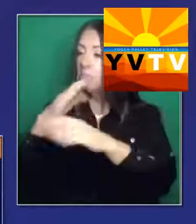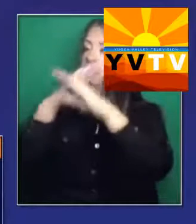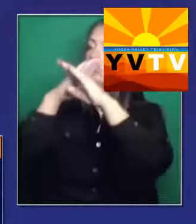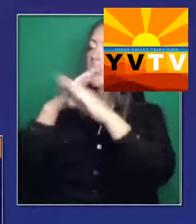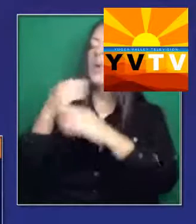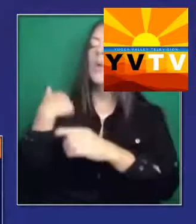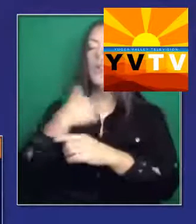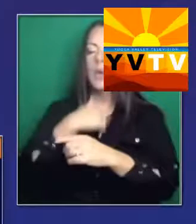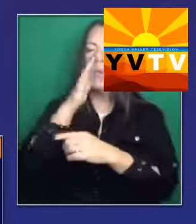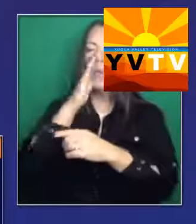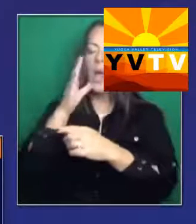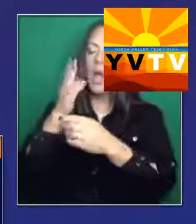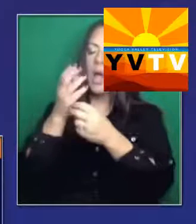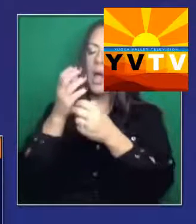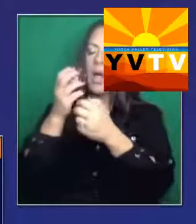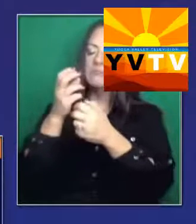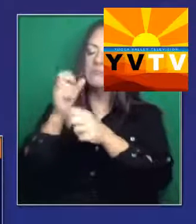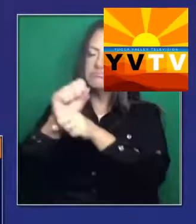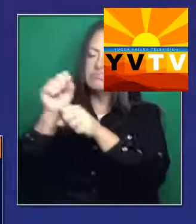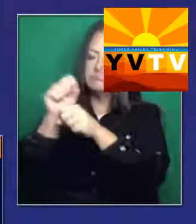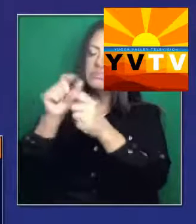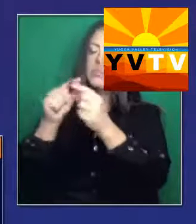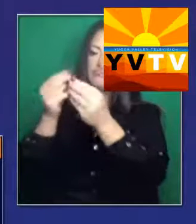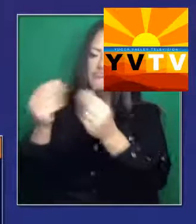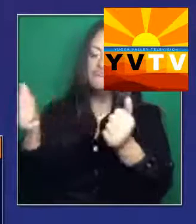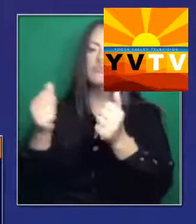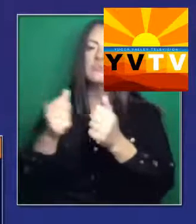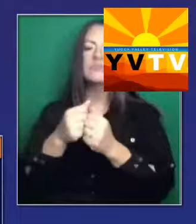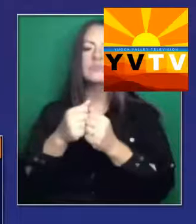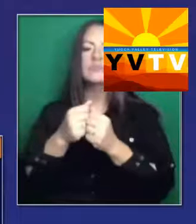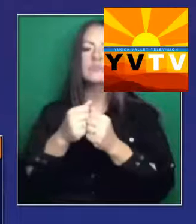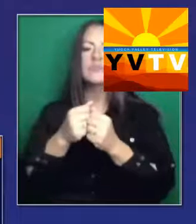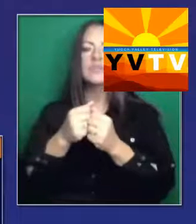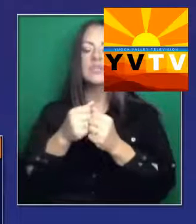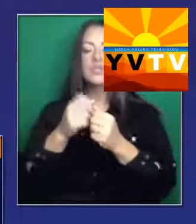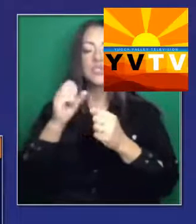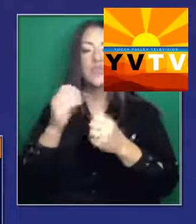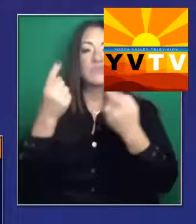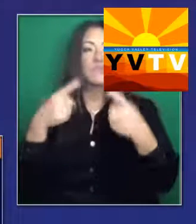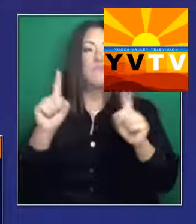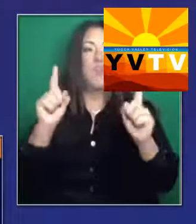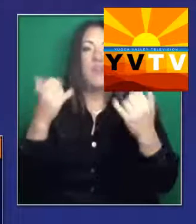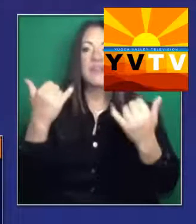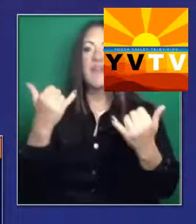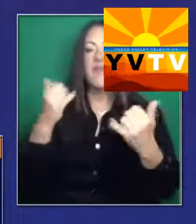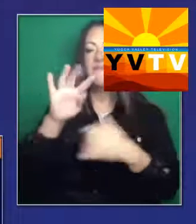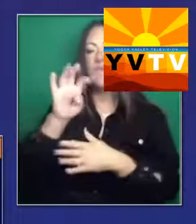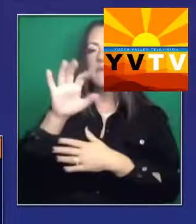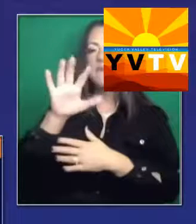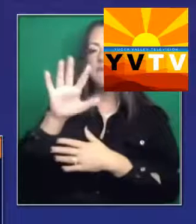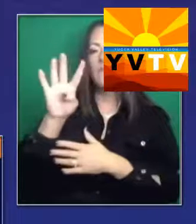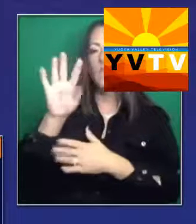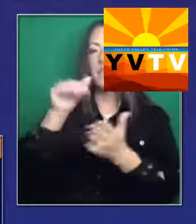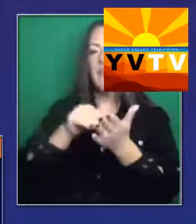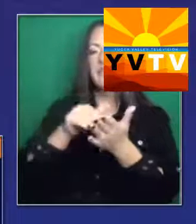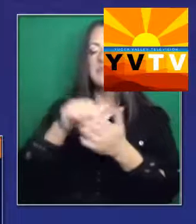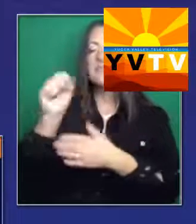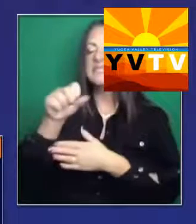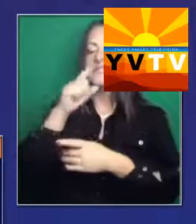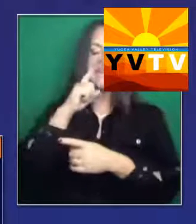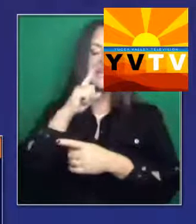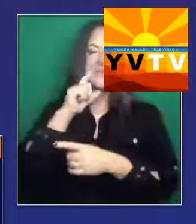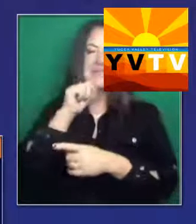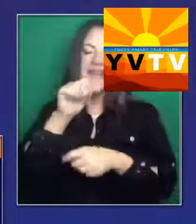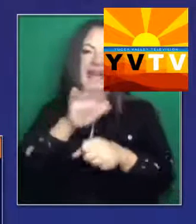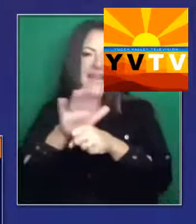1,297,000 doses received, 454,000 administered. It's not good enough. We recognize that. And this